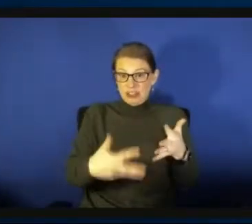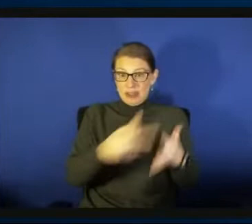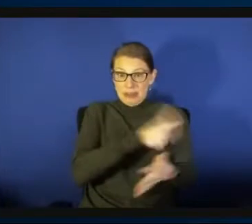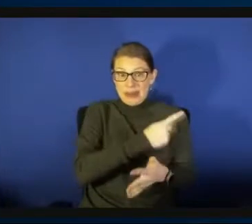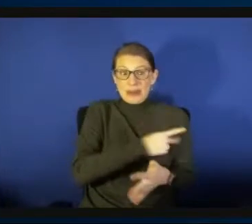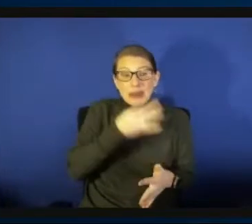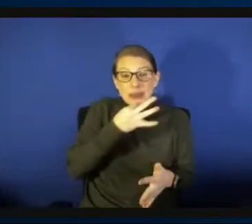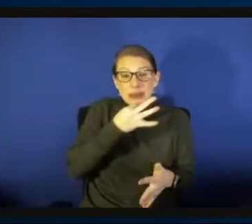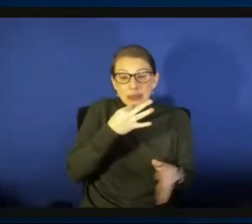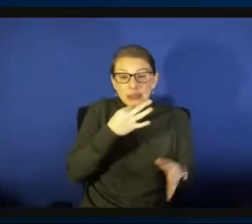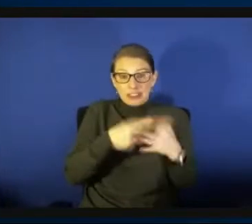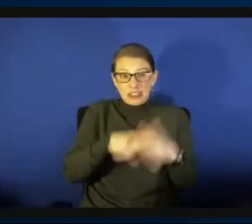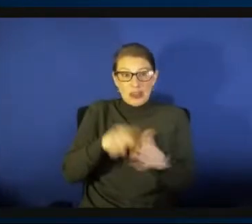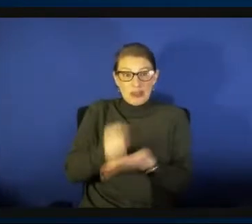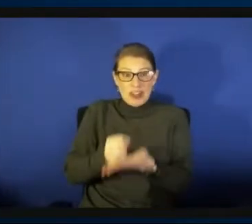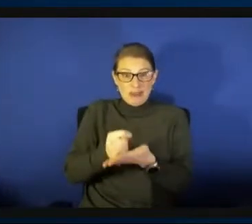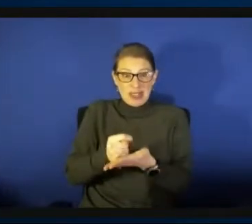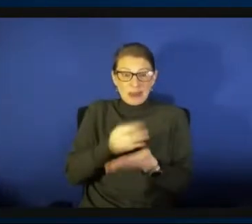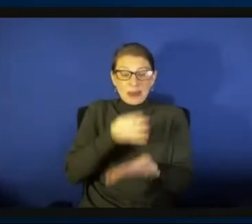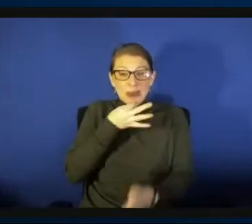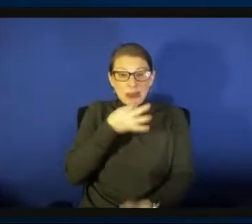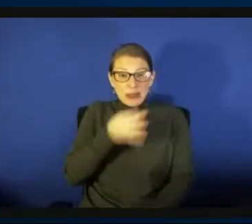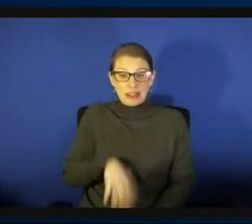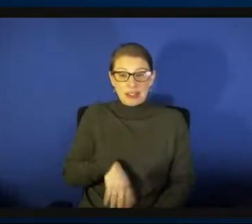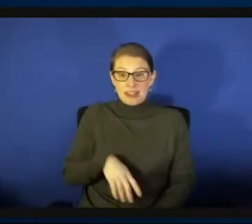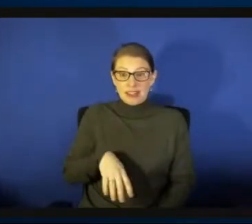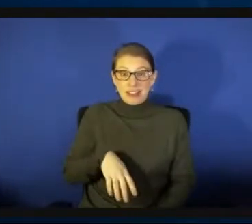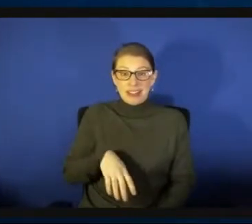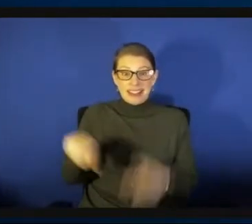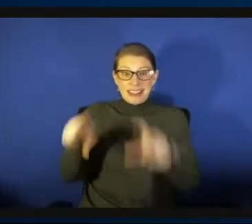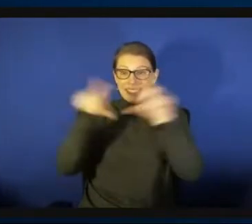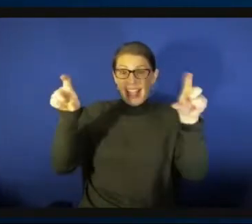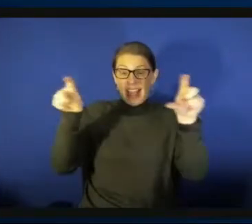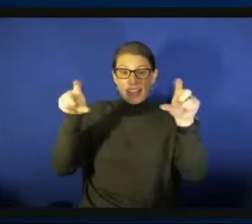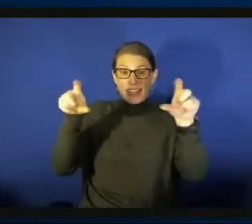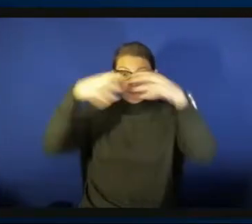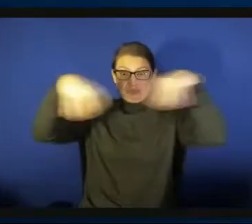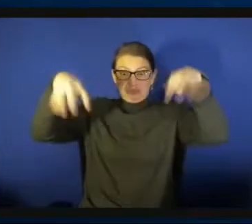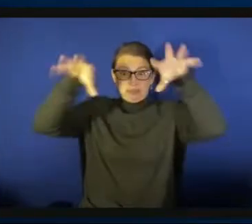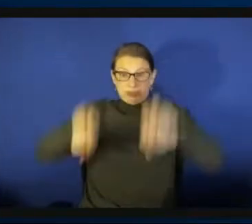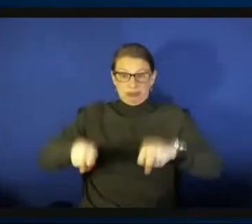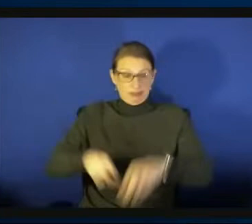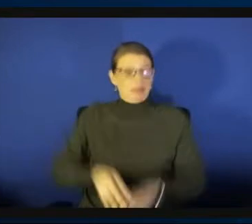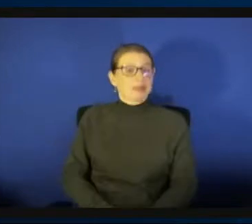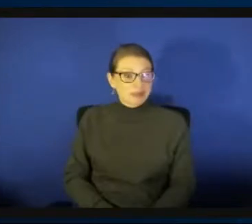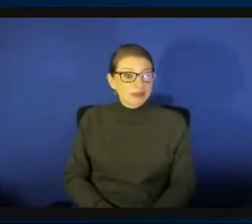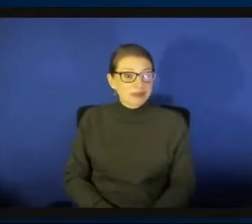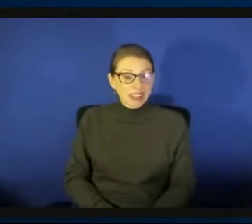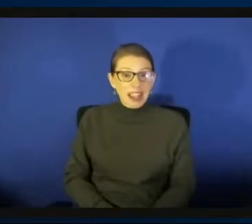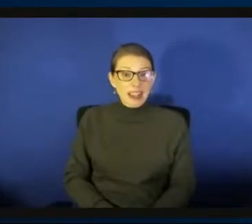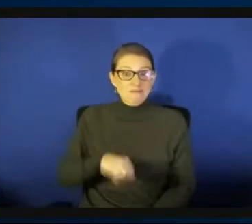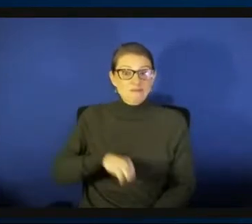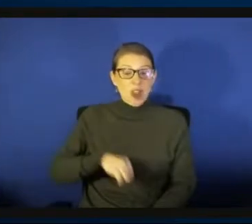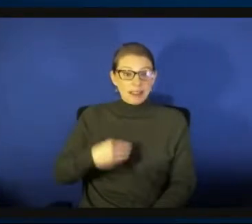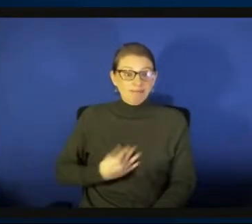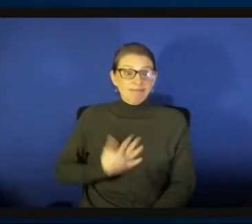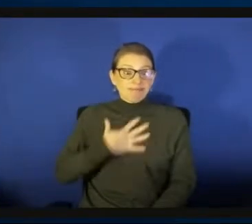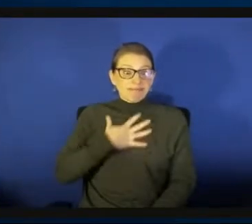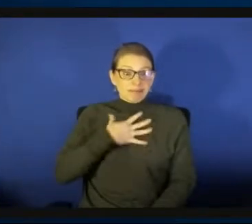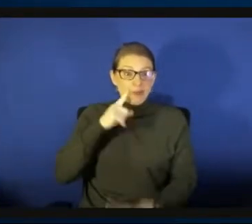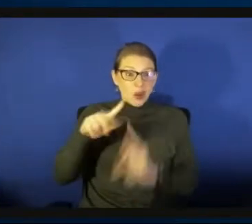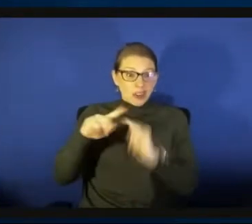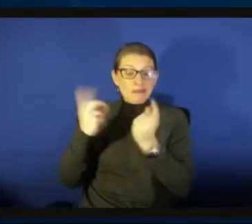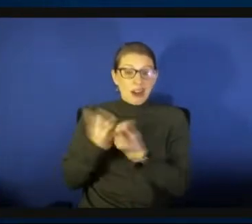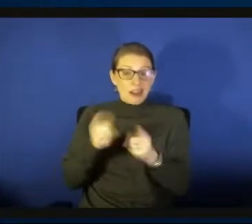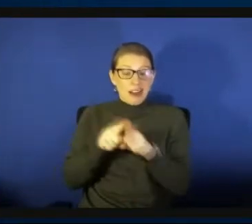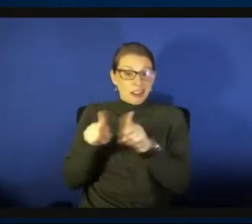Rotondo, same question. What's it like to see that sign unveiled? You know, same thing. You know, incredible pride for the department and the health system and